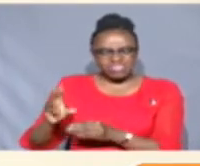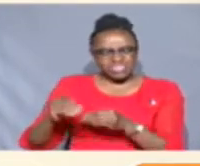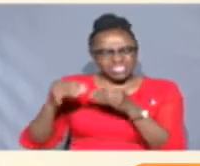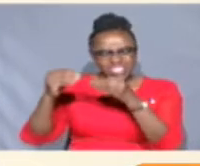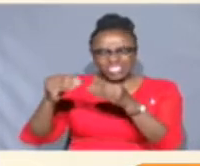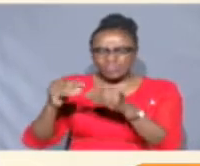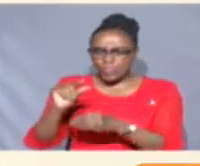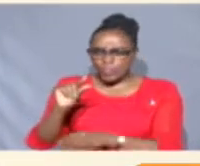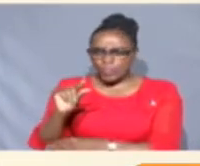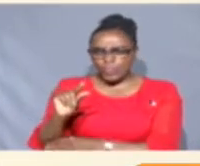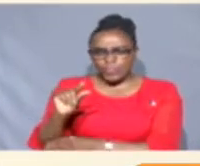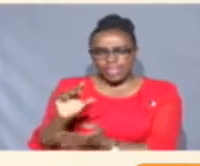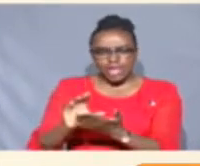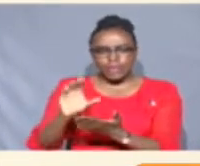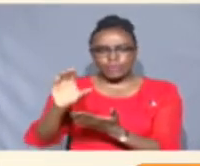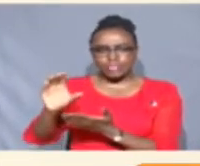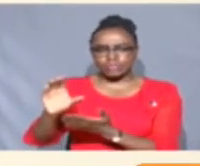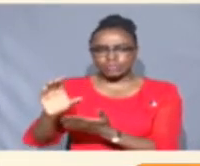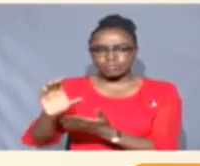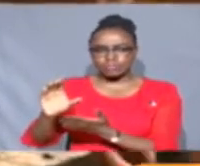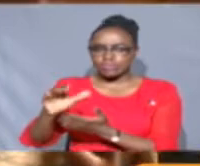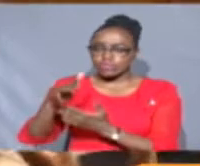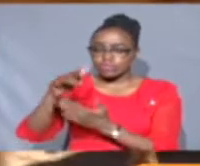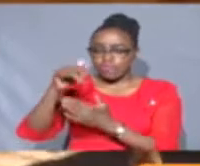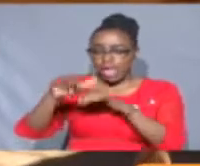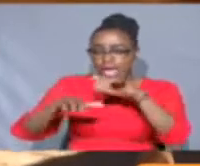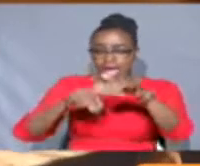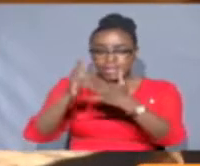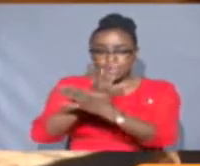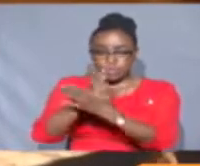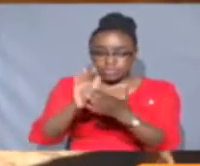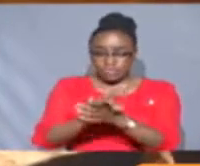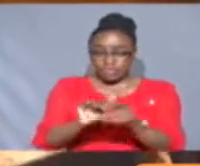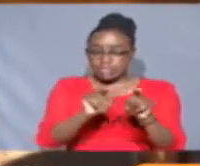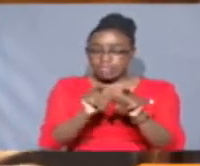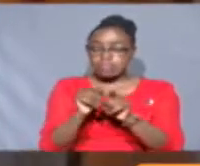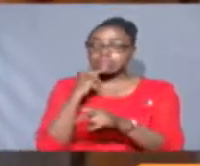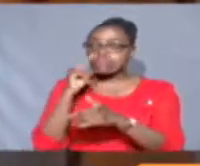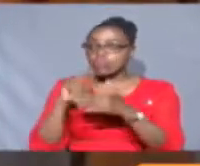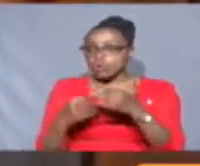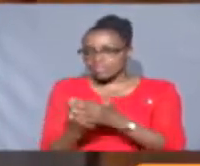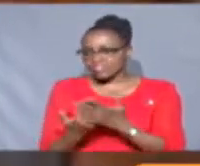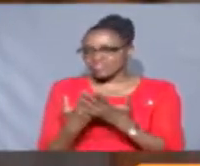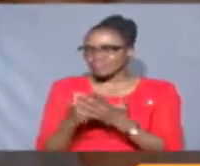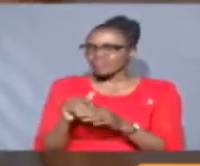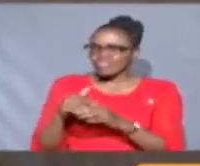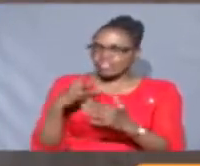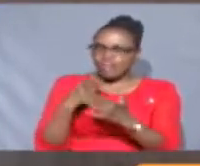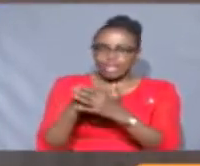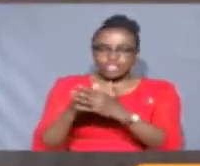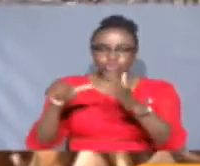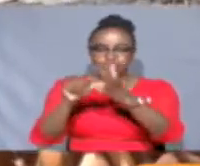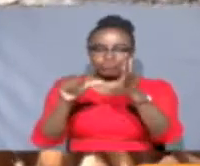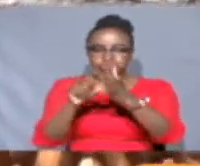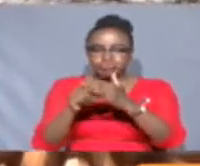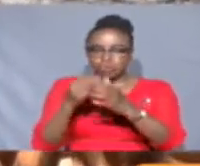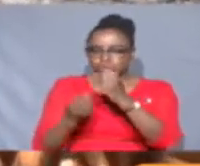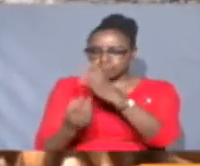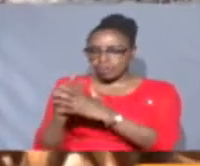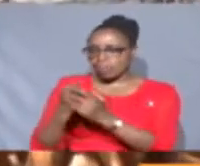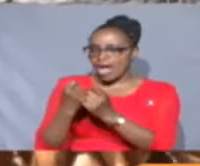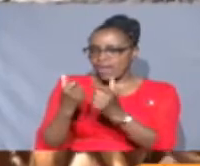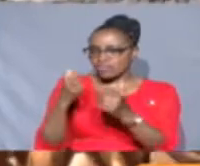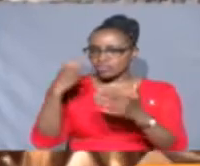very minimal allocation to the livestock sector. The report also cites economic and financial constraints brought about by a number